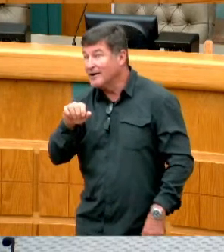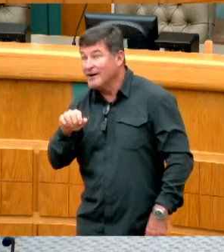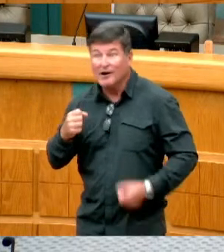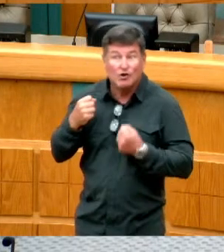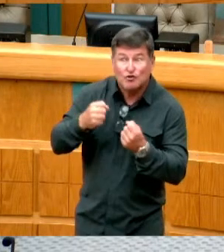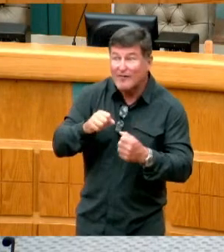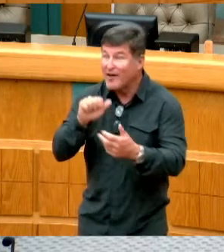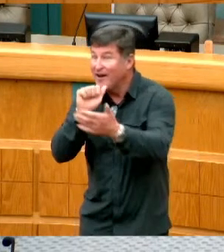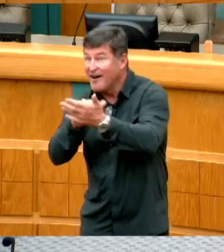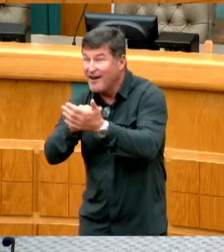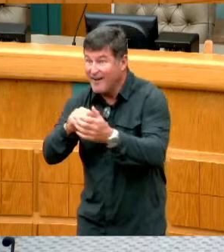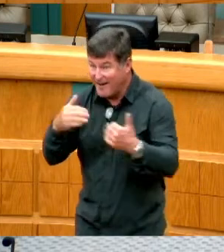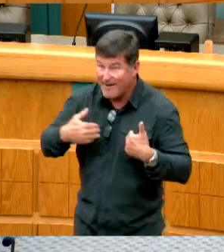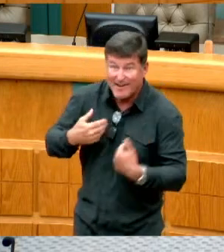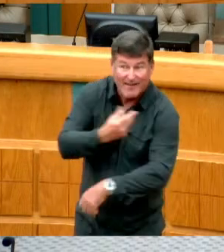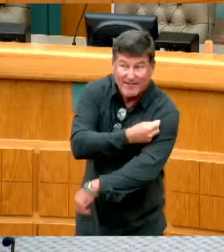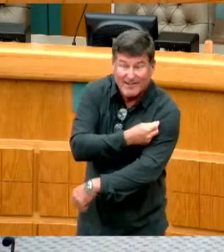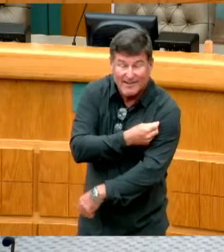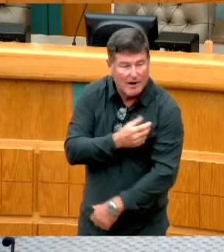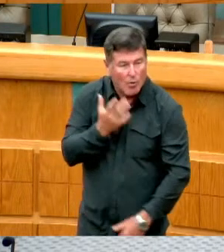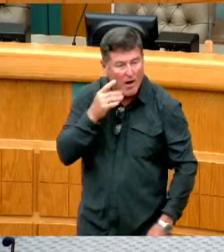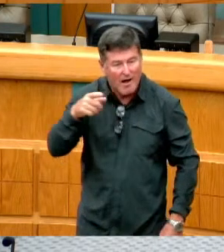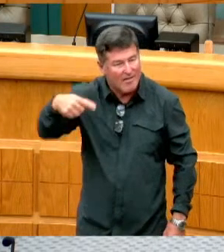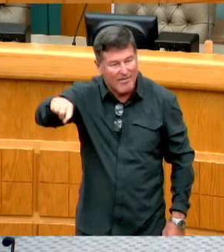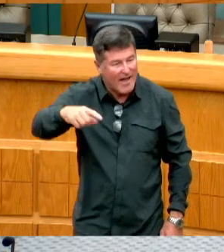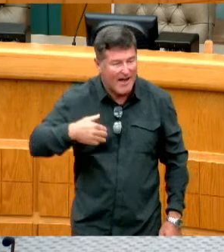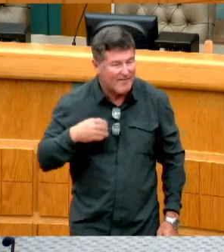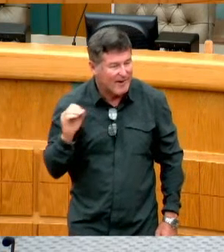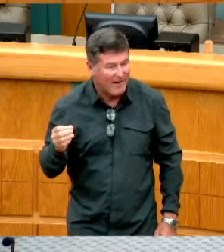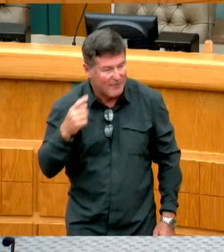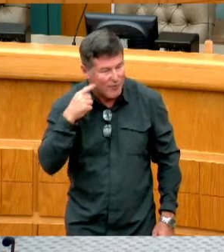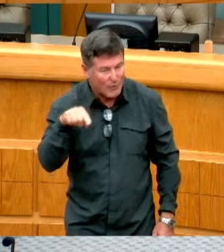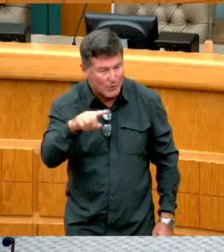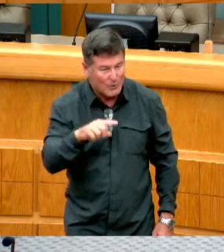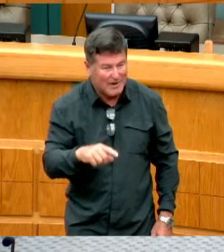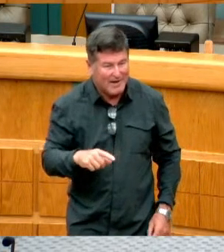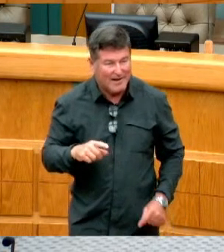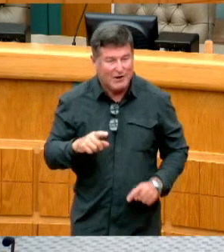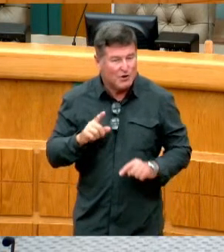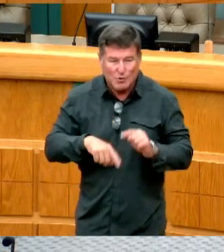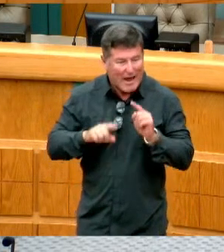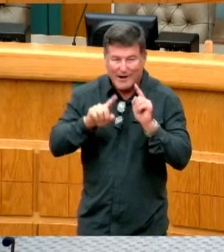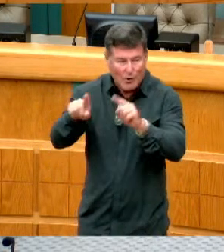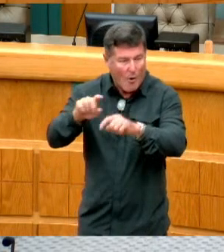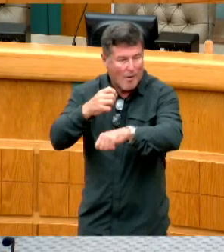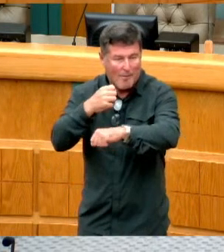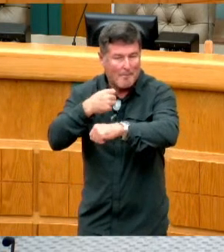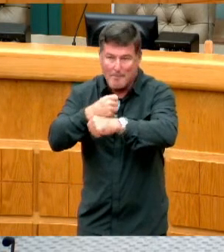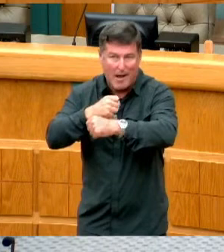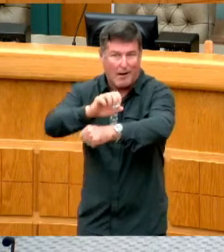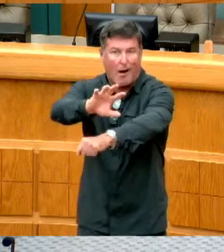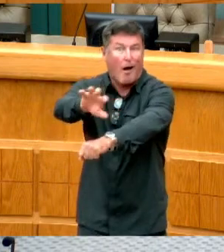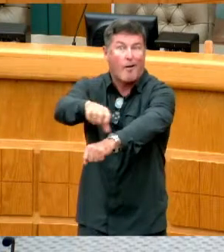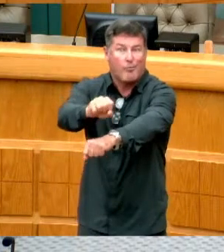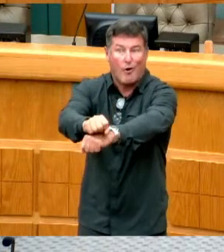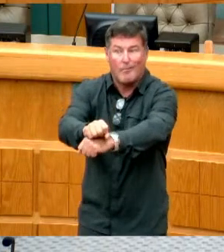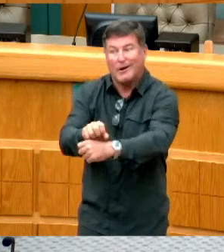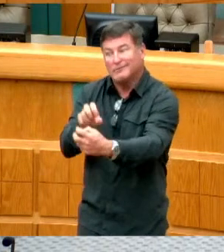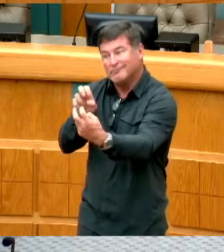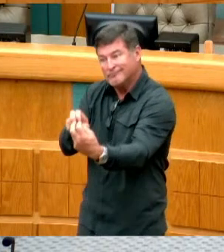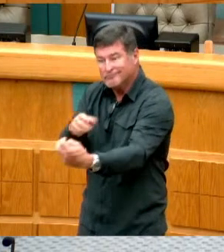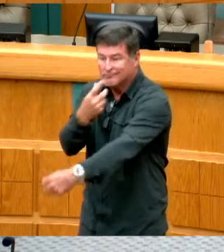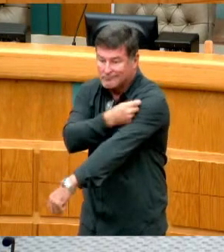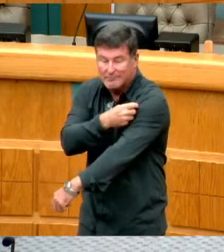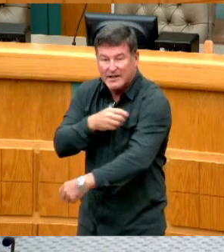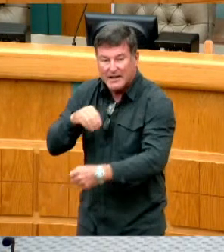there are no vaccines for them to go and pick up. There's no appointments for them to go and sit down at this time. We are working on those plans, but at